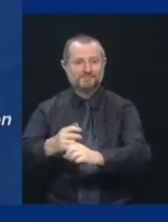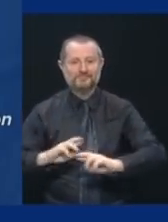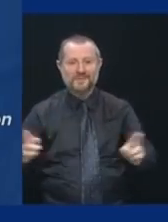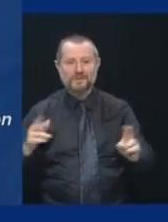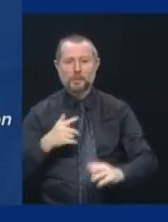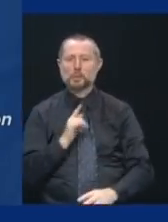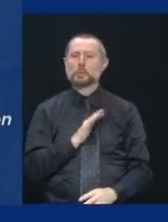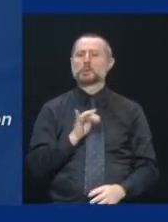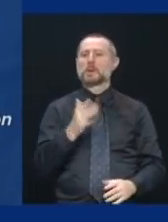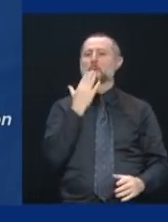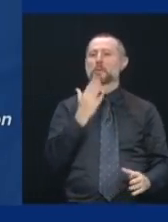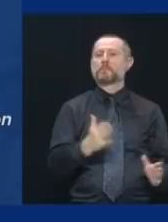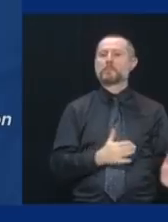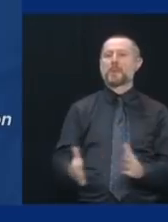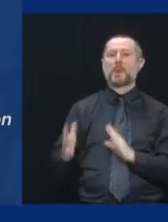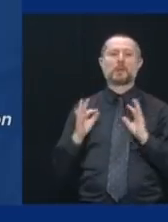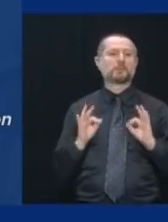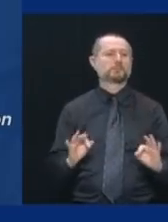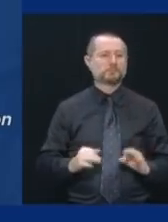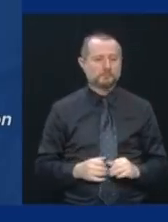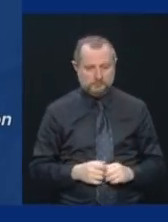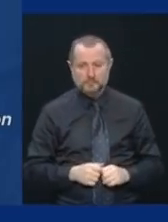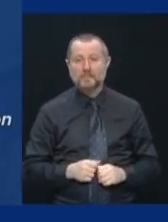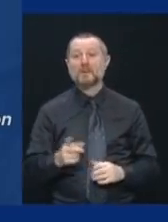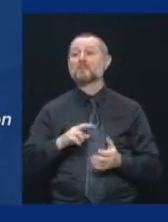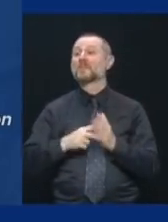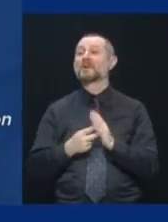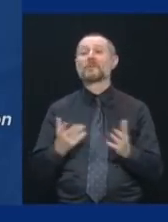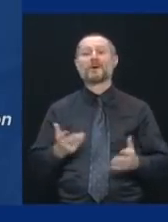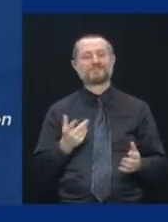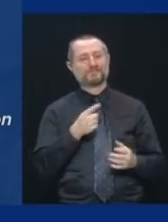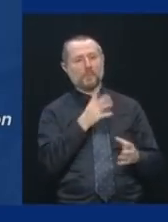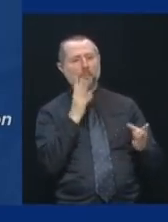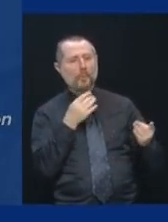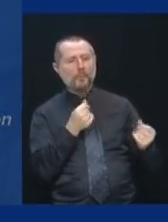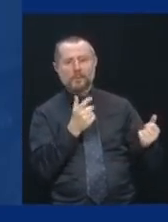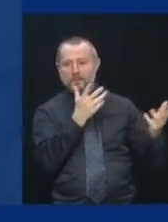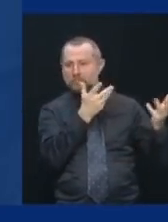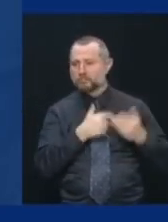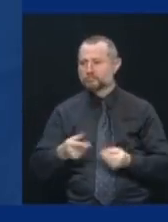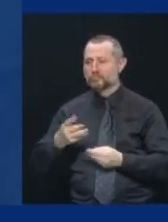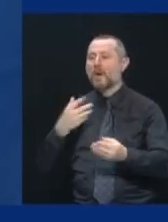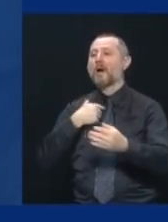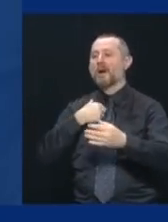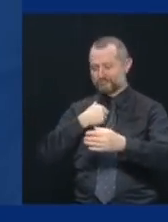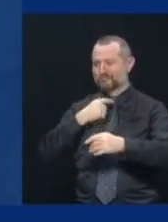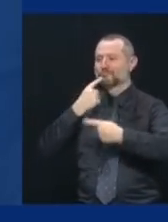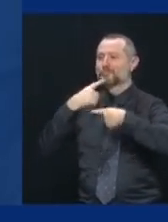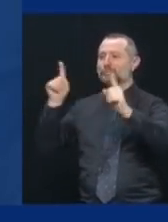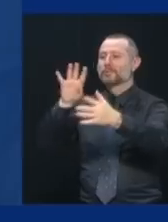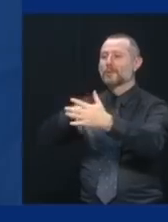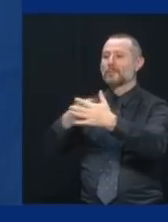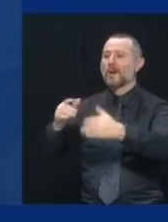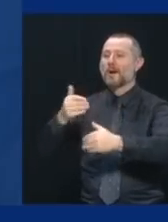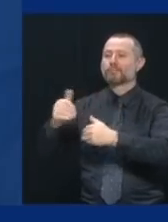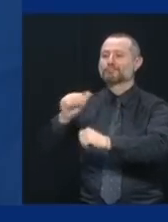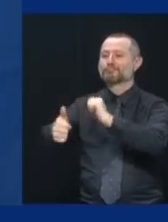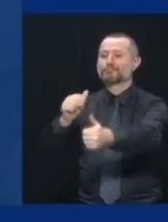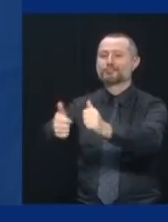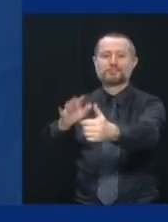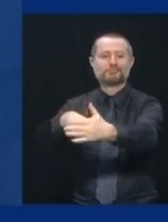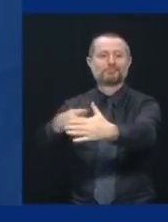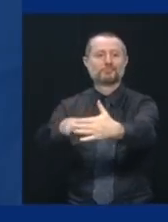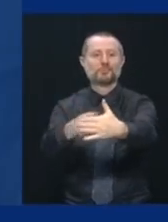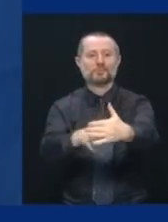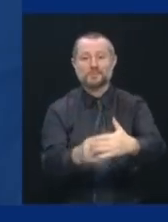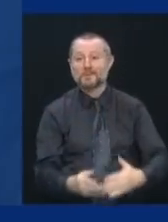going to get. So it has smoothed out the scheduling, but it's still week to week. We